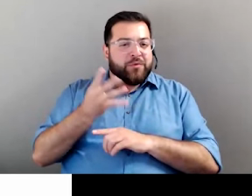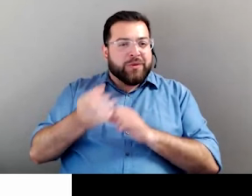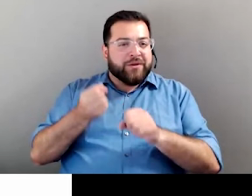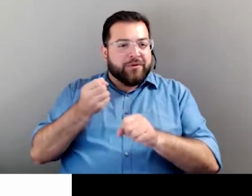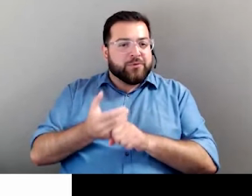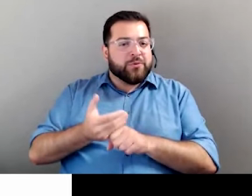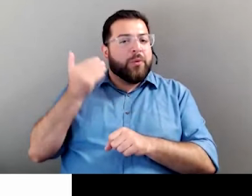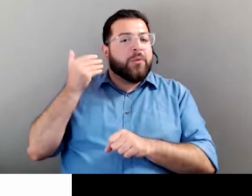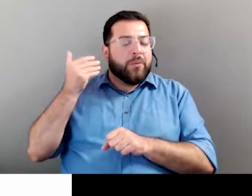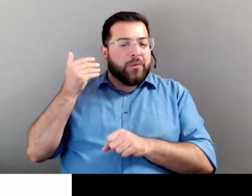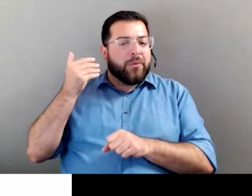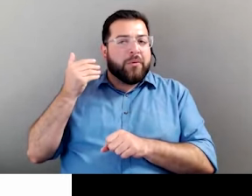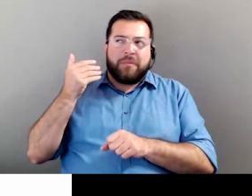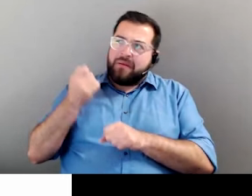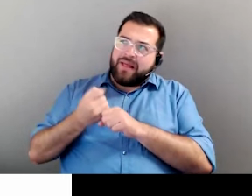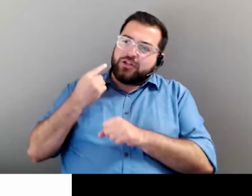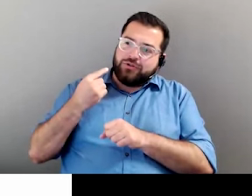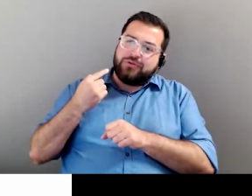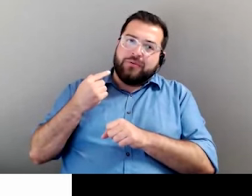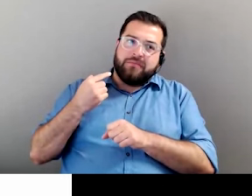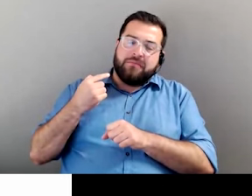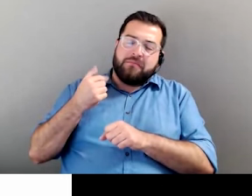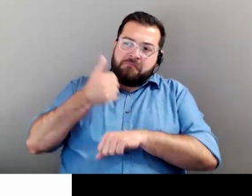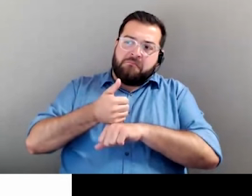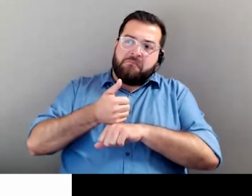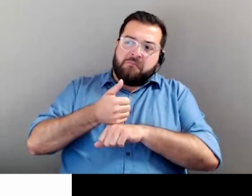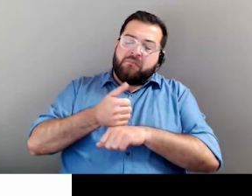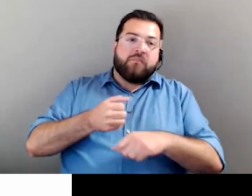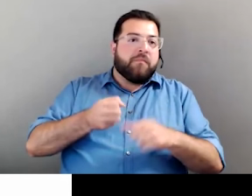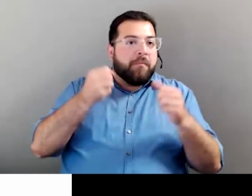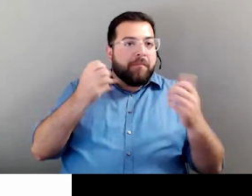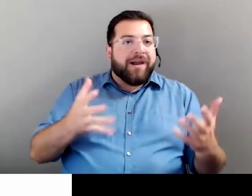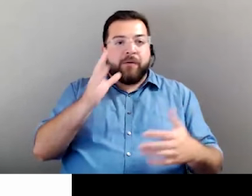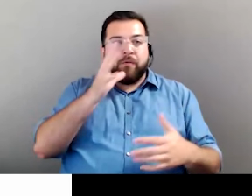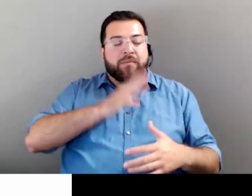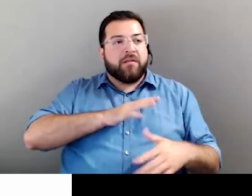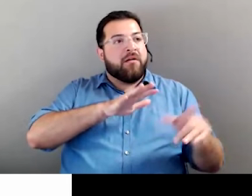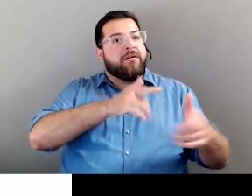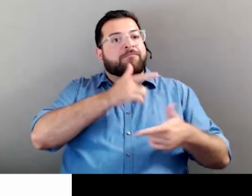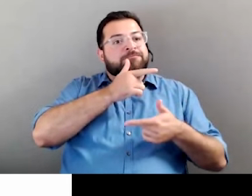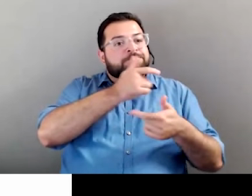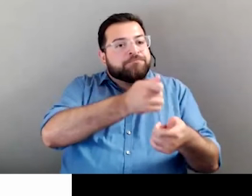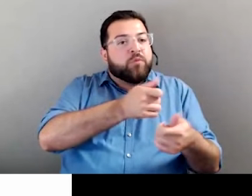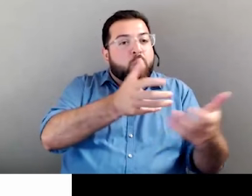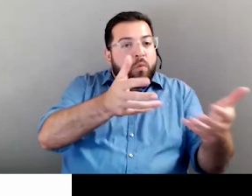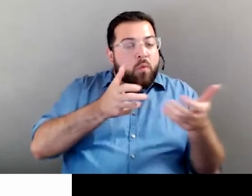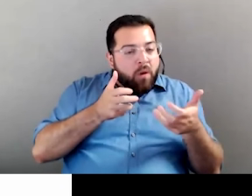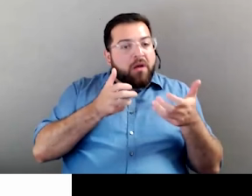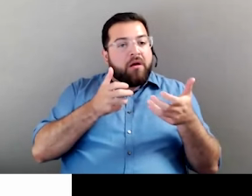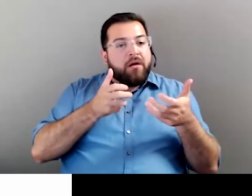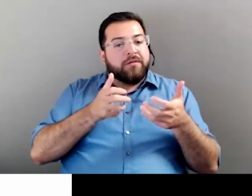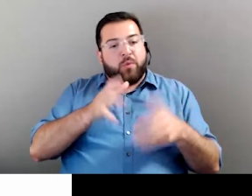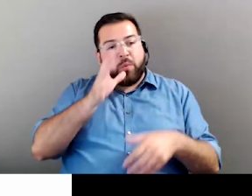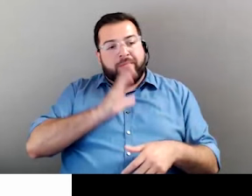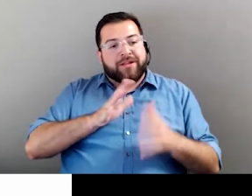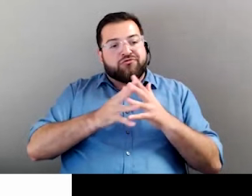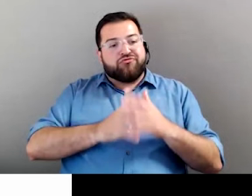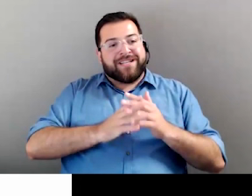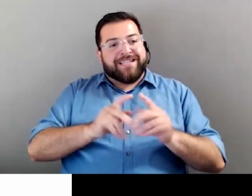Or I think maybe even last year. But because there was a lot of interest in having a women's wrestling team here. And so we made that